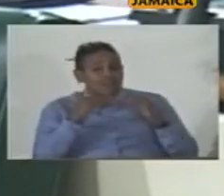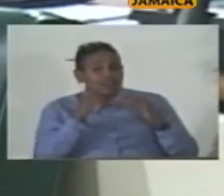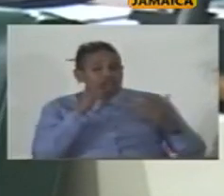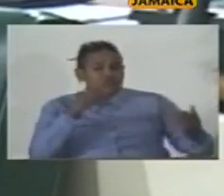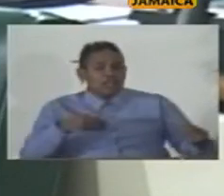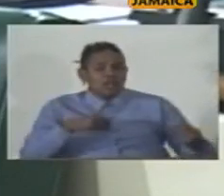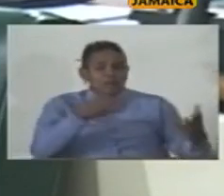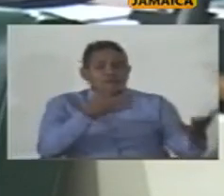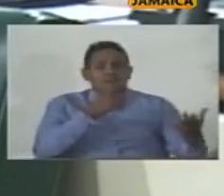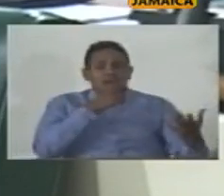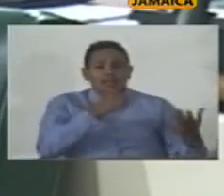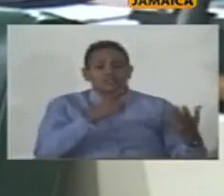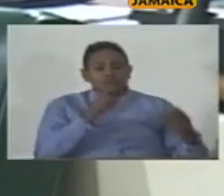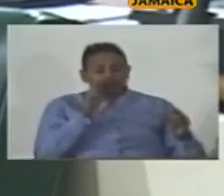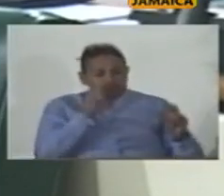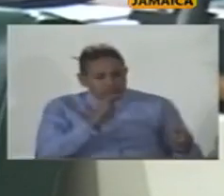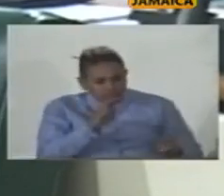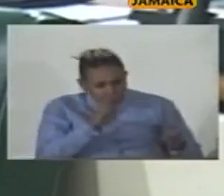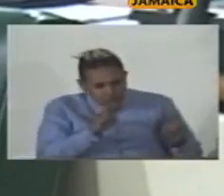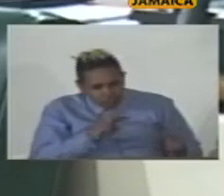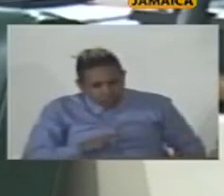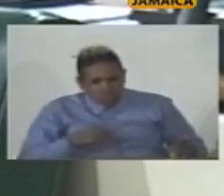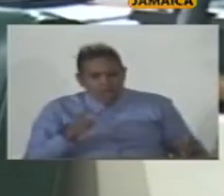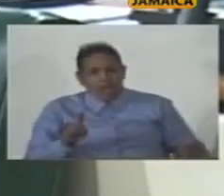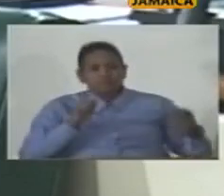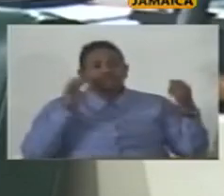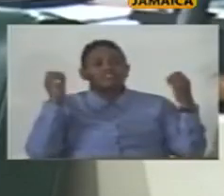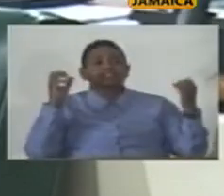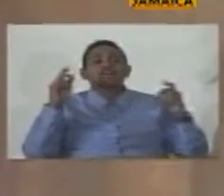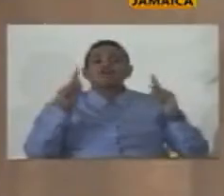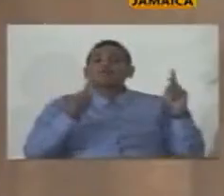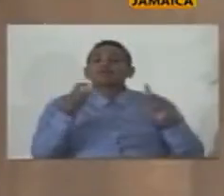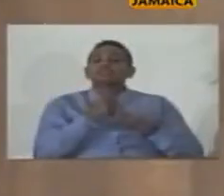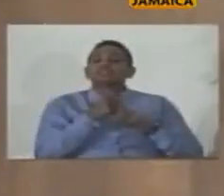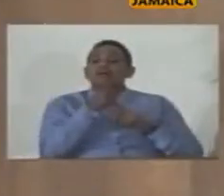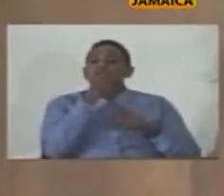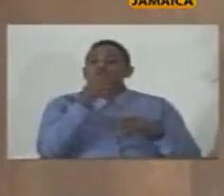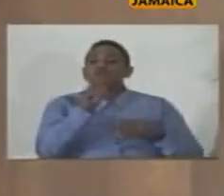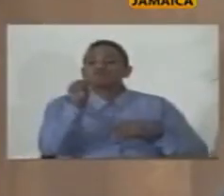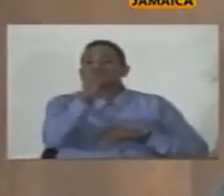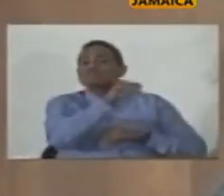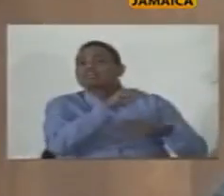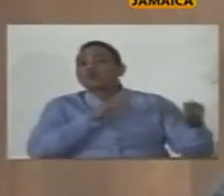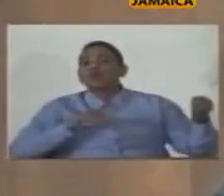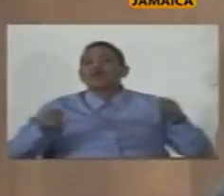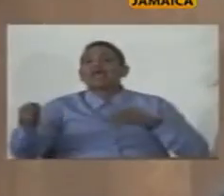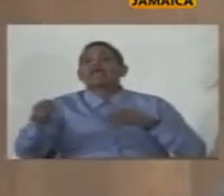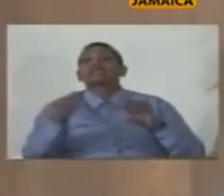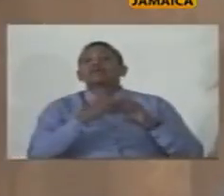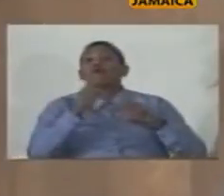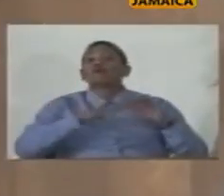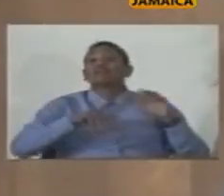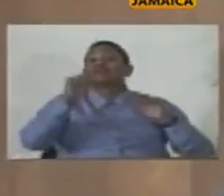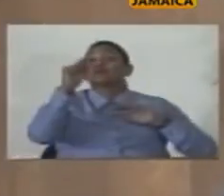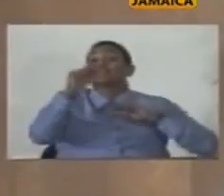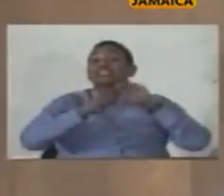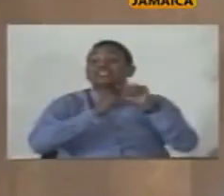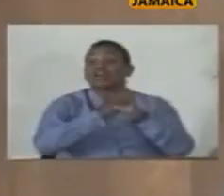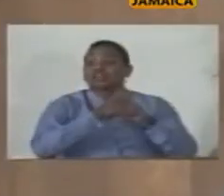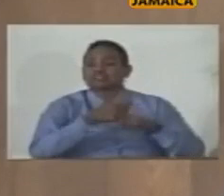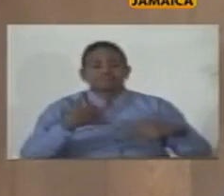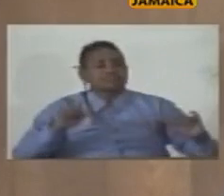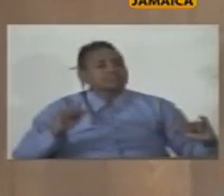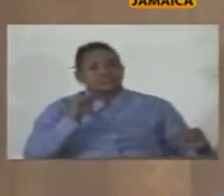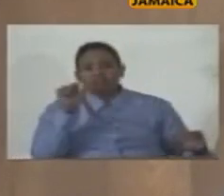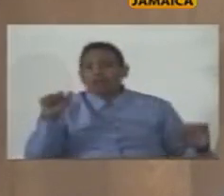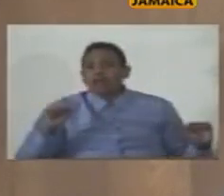provide close scrutiny. Several persons who were relocated more than 2 decades have still not been